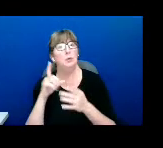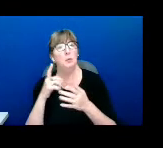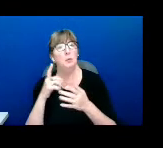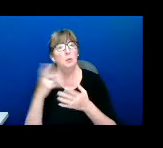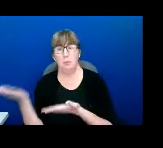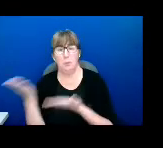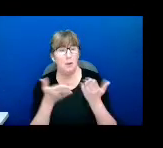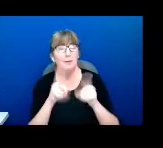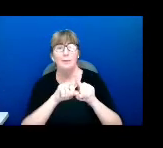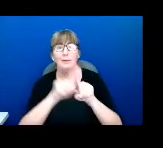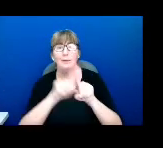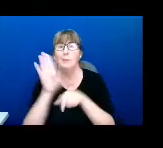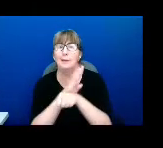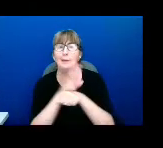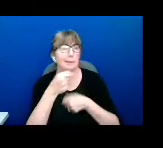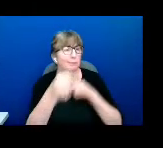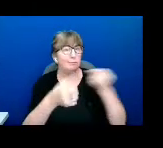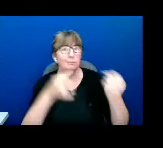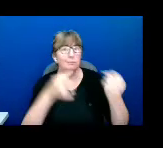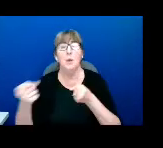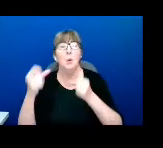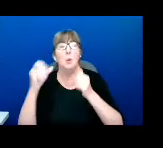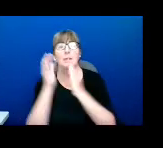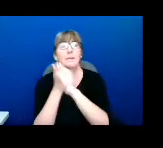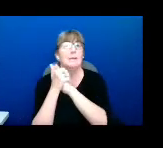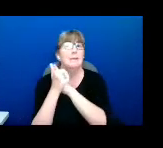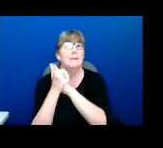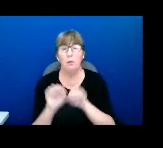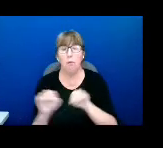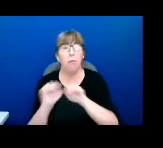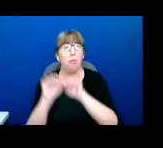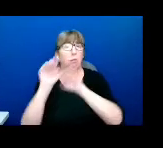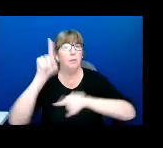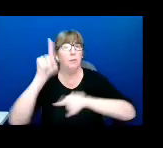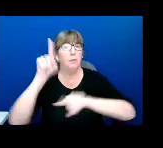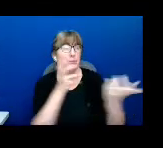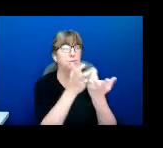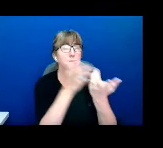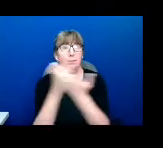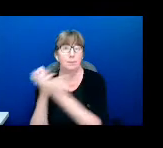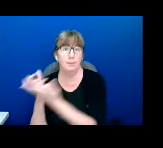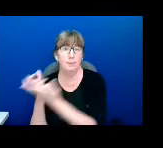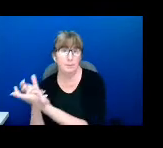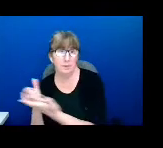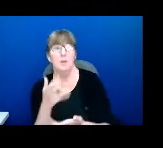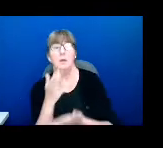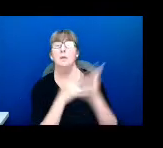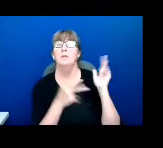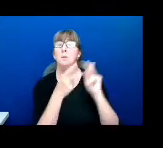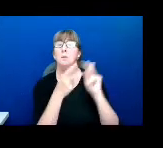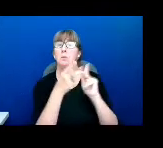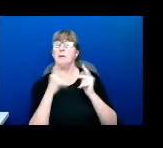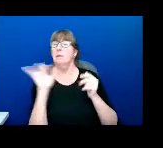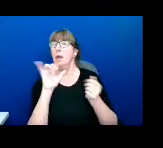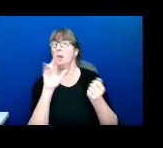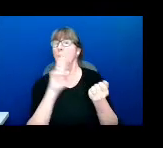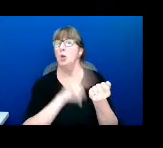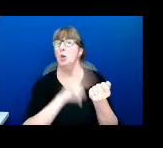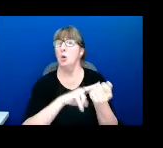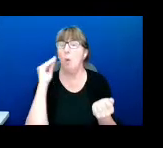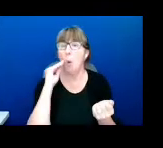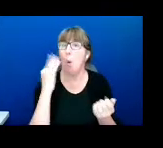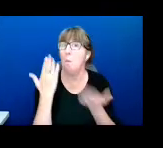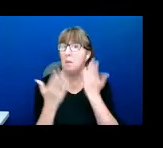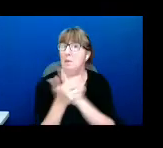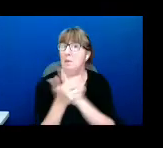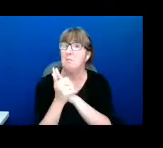like a nursing home may have some places for students with higher abilities, higher skills to